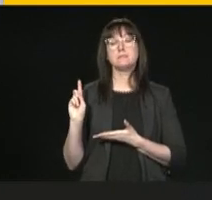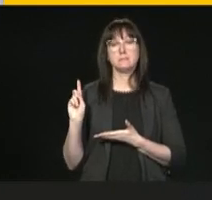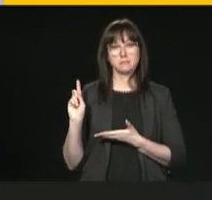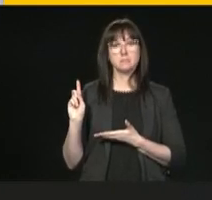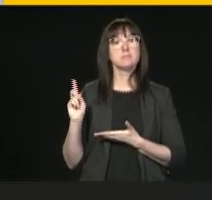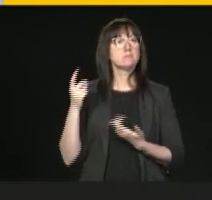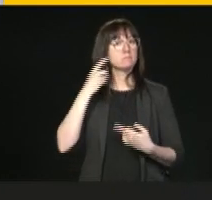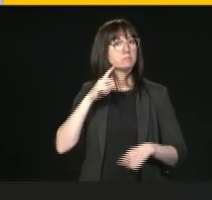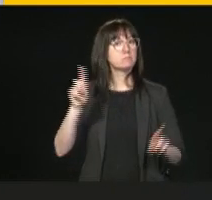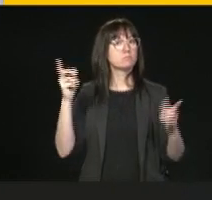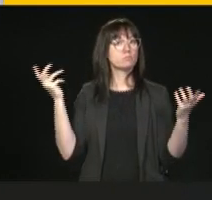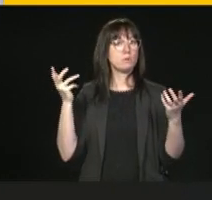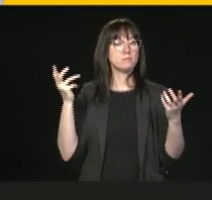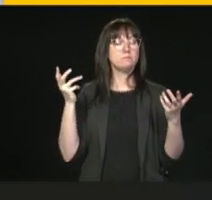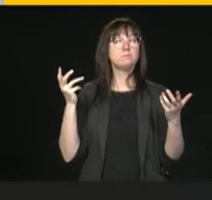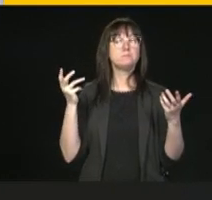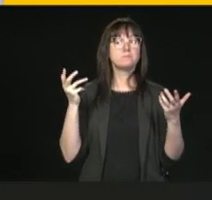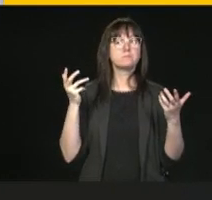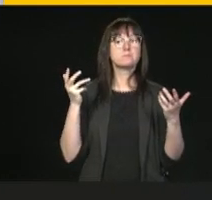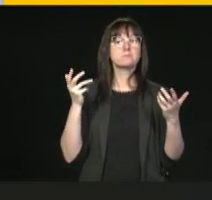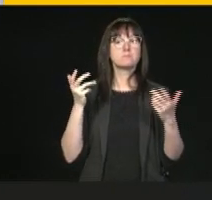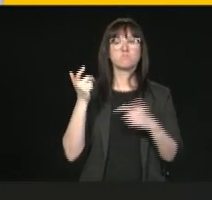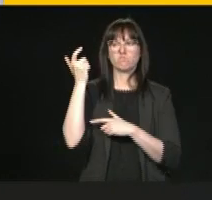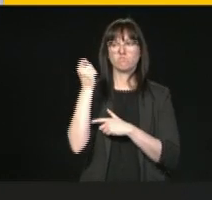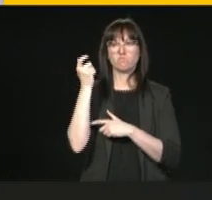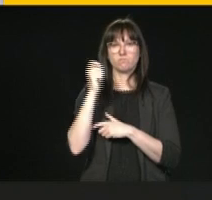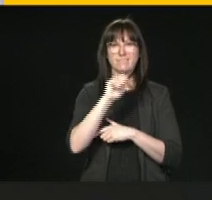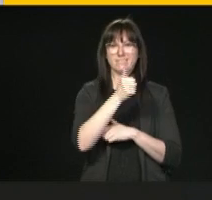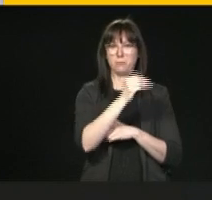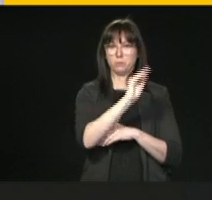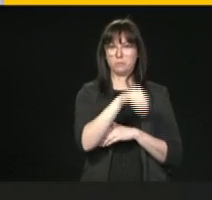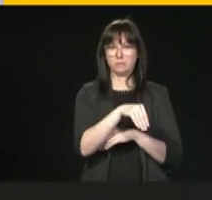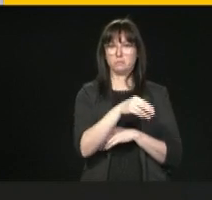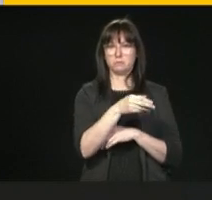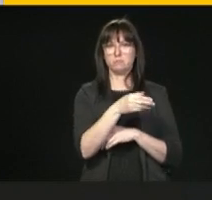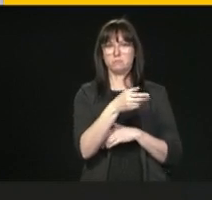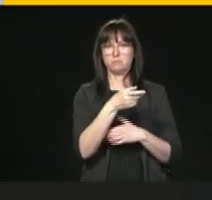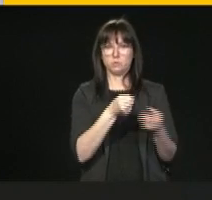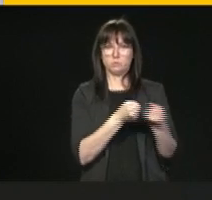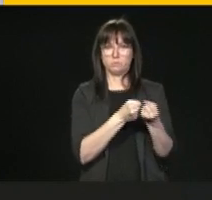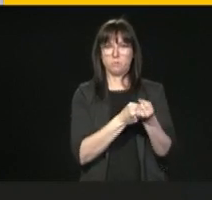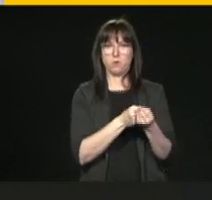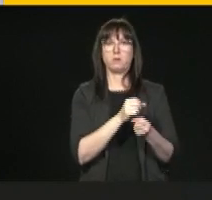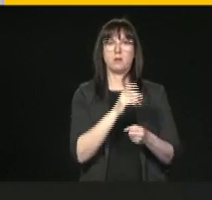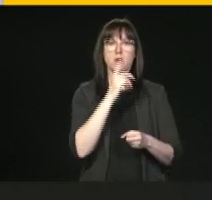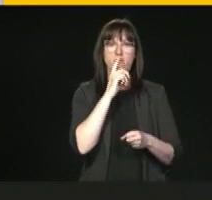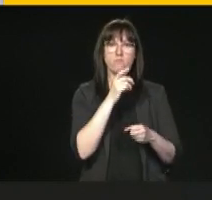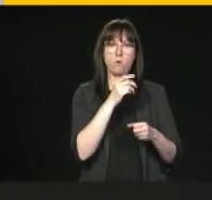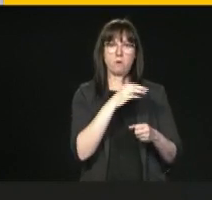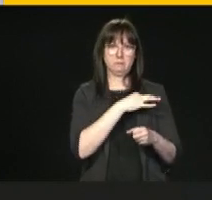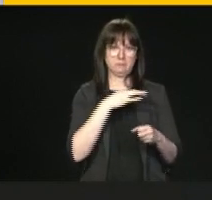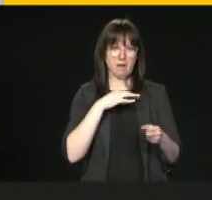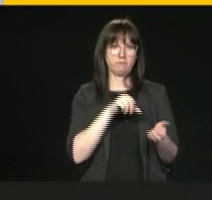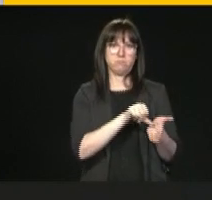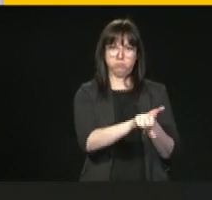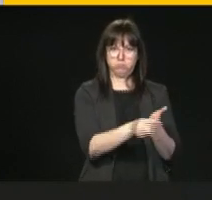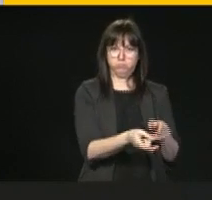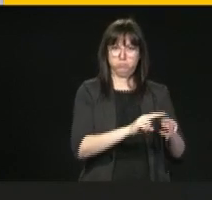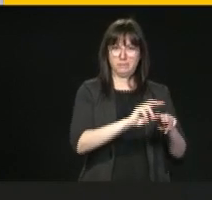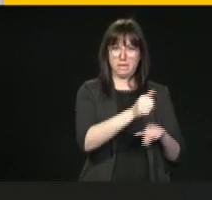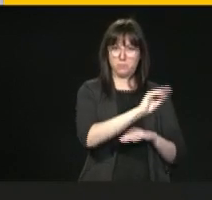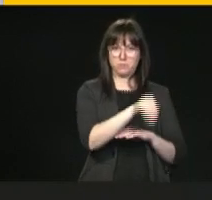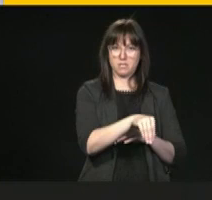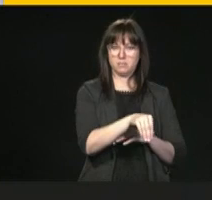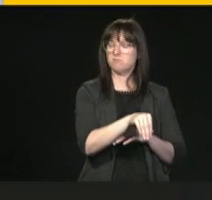we announced that we would provide a 10% wage subsidy, but it's clear that we must go further. So